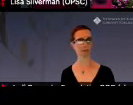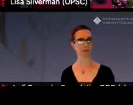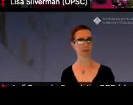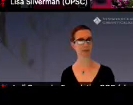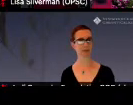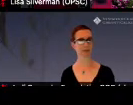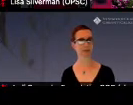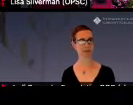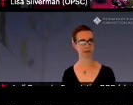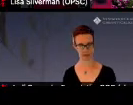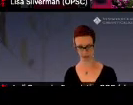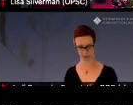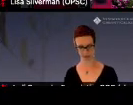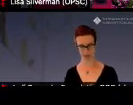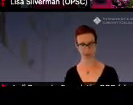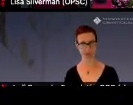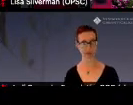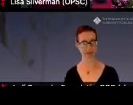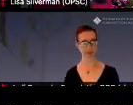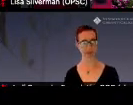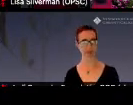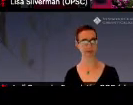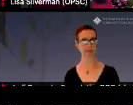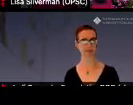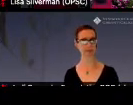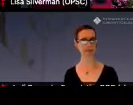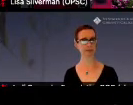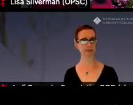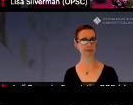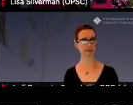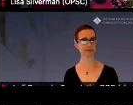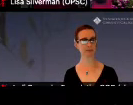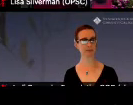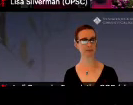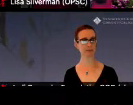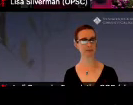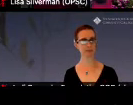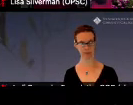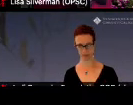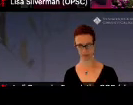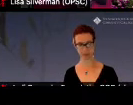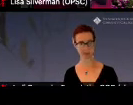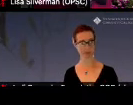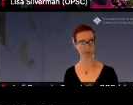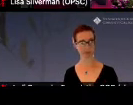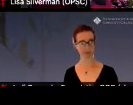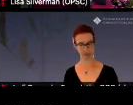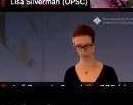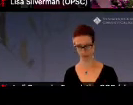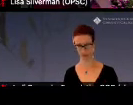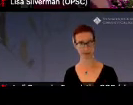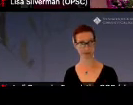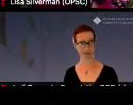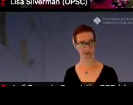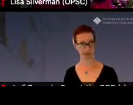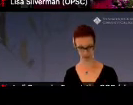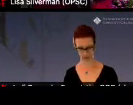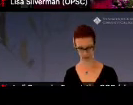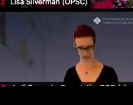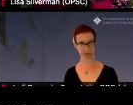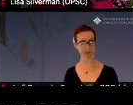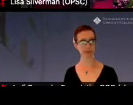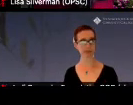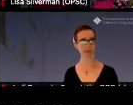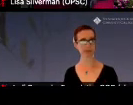Okay, and I think just got another response there. All right, a couple more. Great. So if you're just joining us and you want to take a chance to respond to the poll, we're just trying to